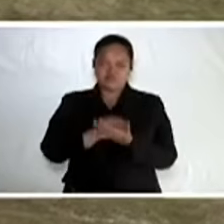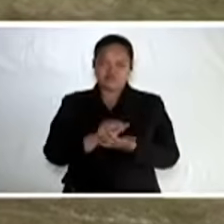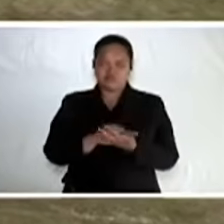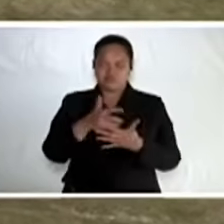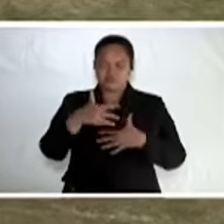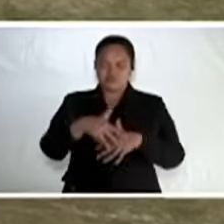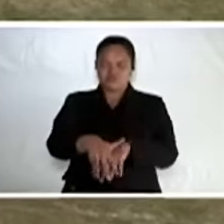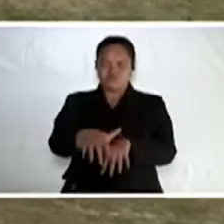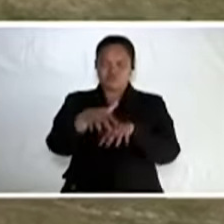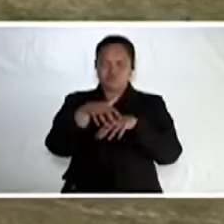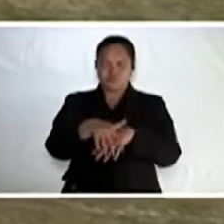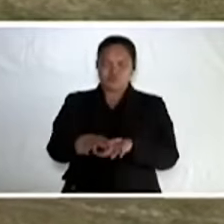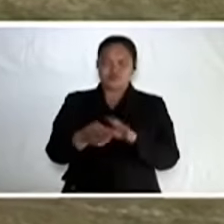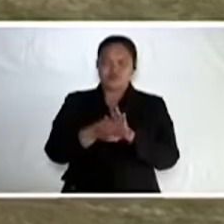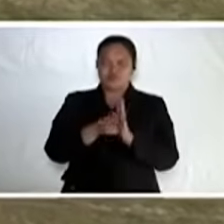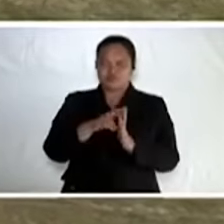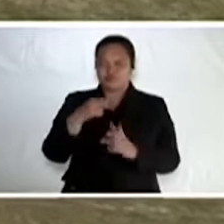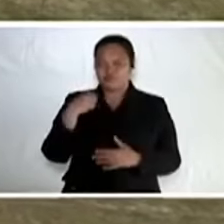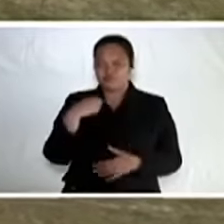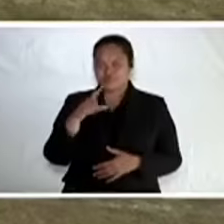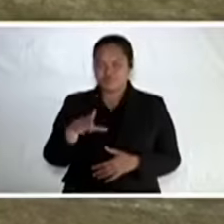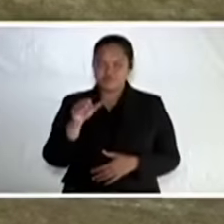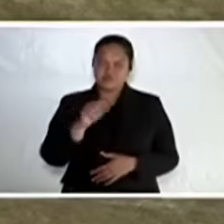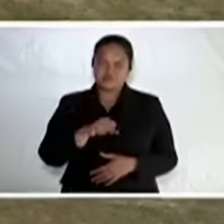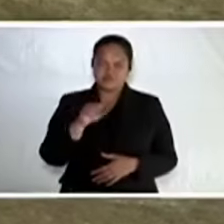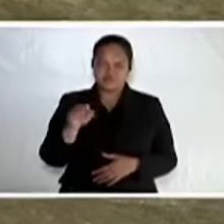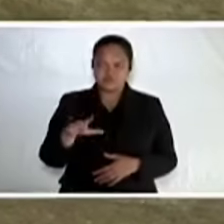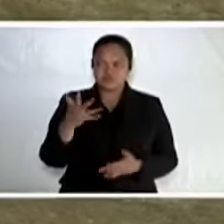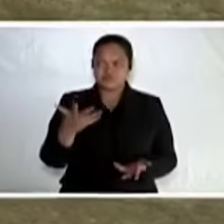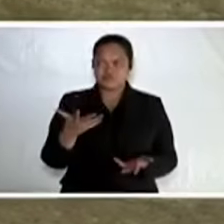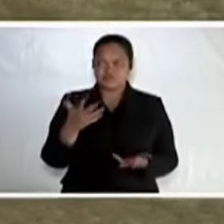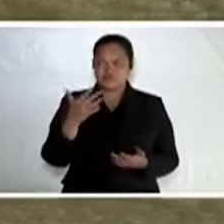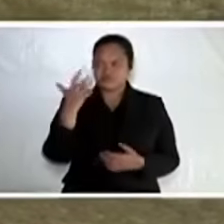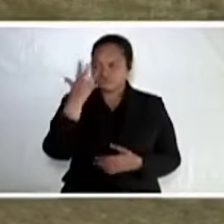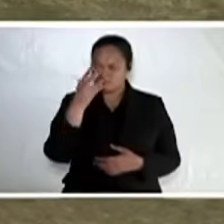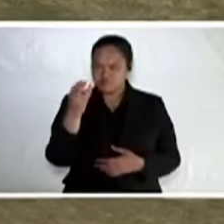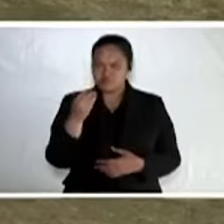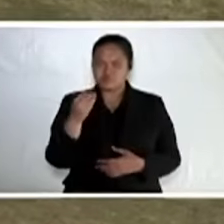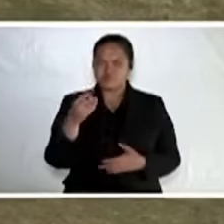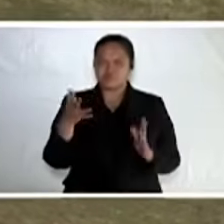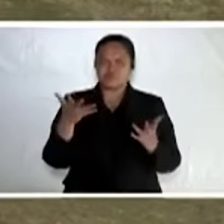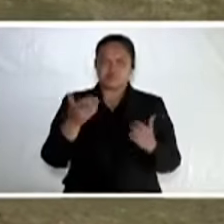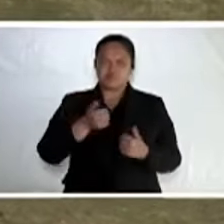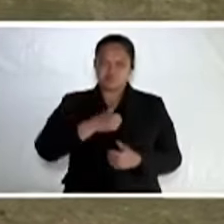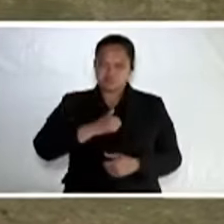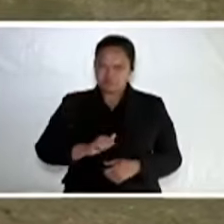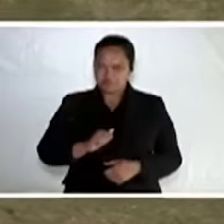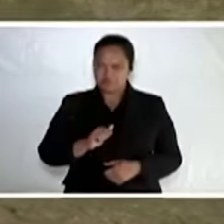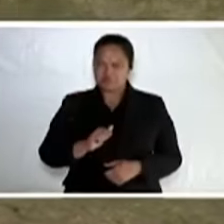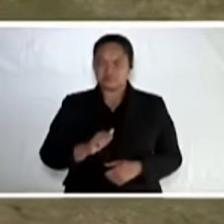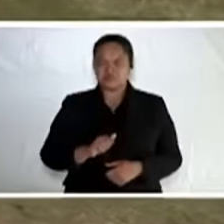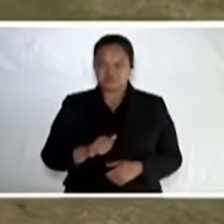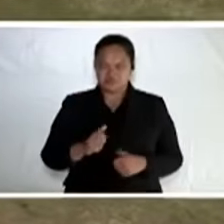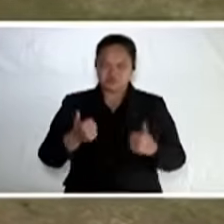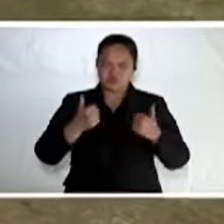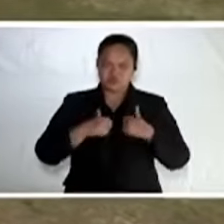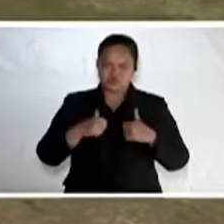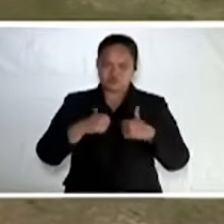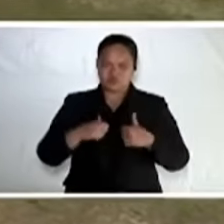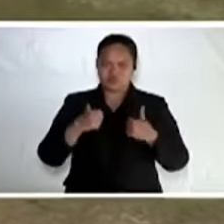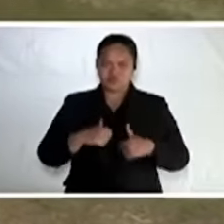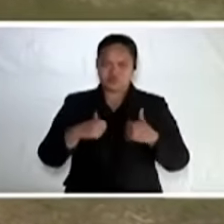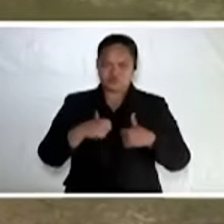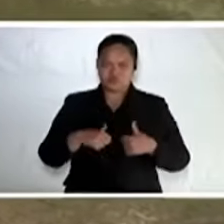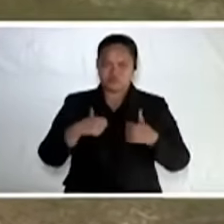information, presenting to the reviewing officer a series of drills and discipline that has been practiced